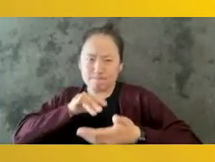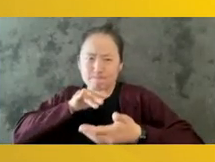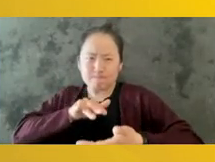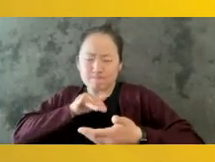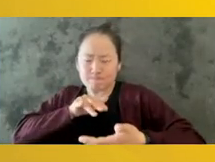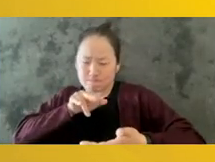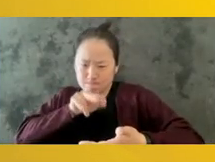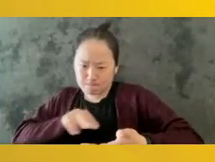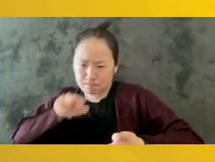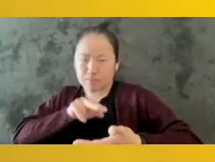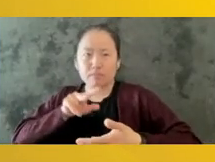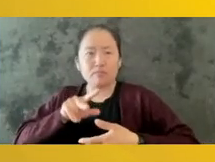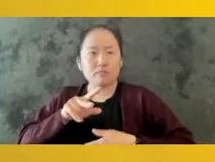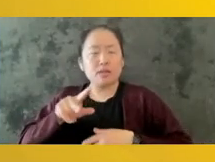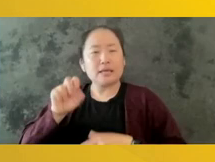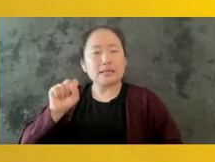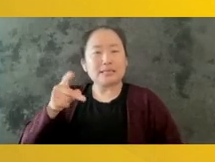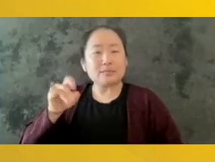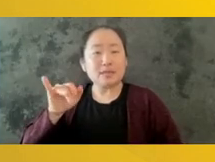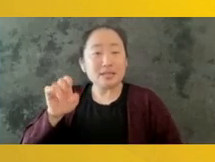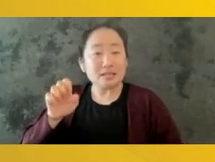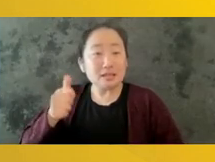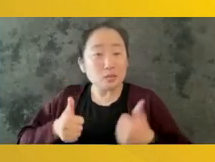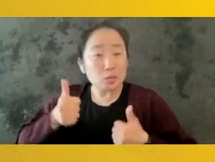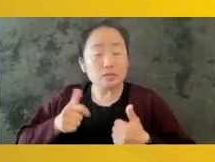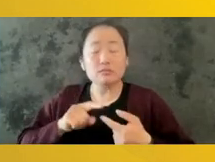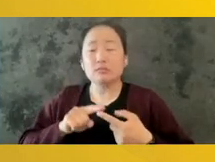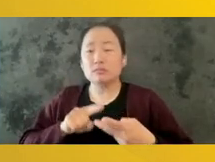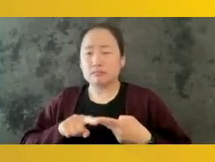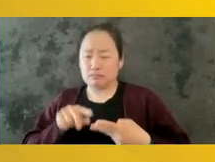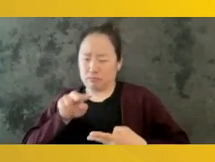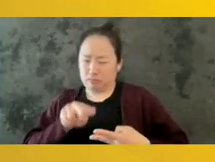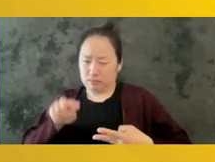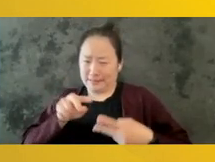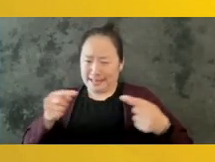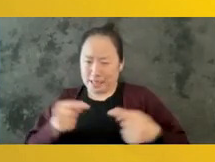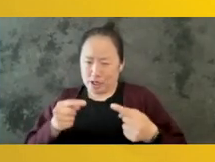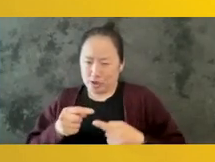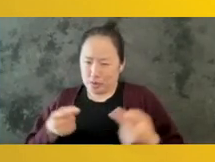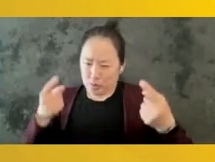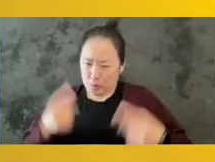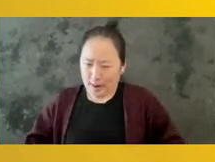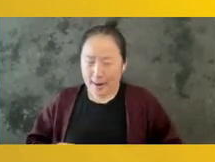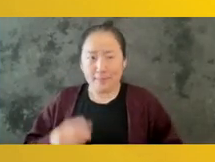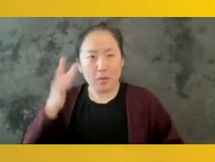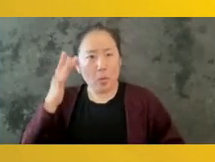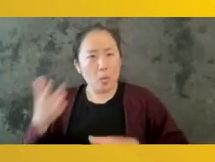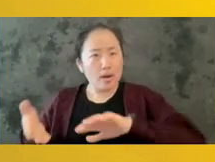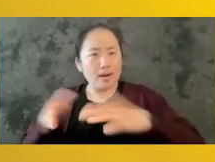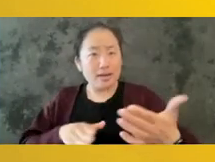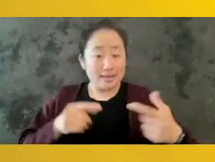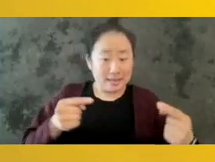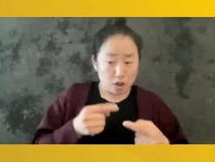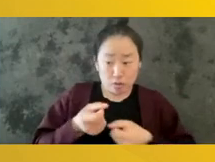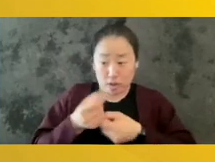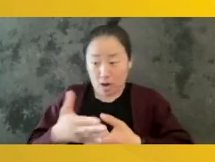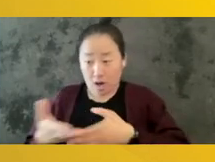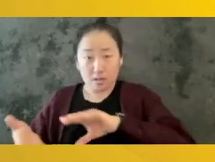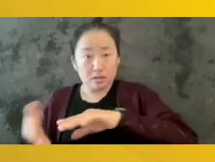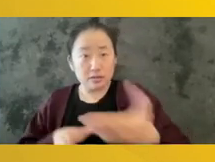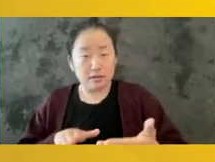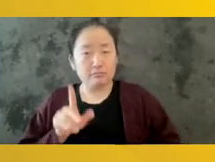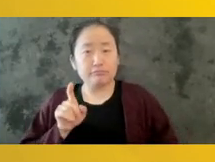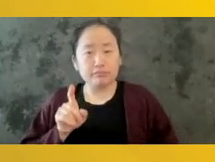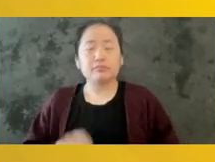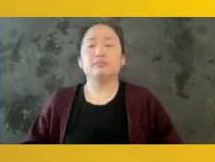is and try to understand the source of the injury that may have led to its death. So in the image on the top